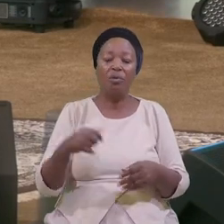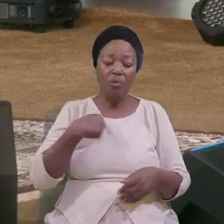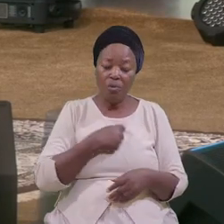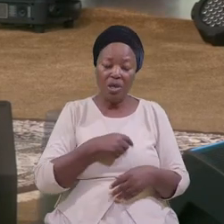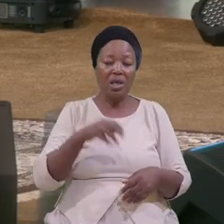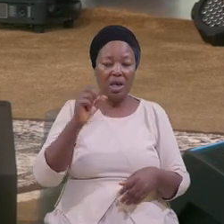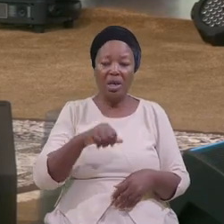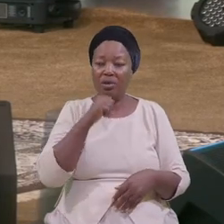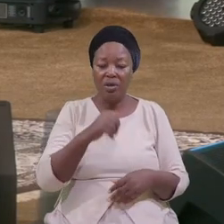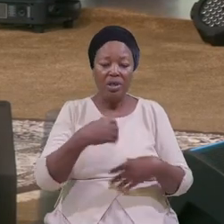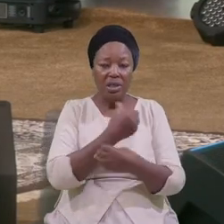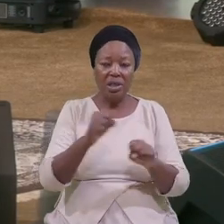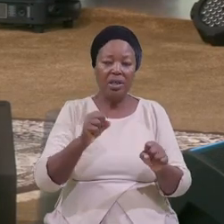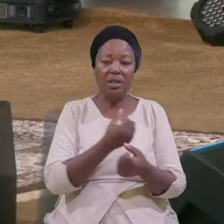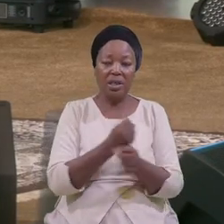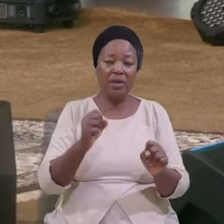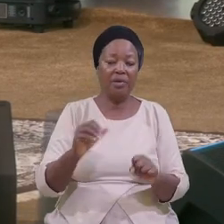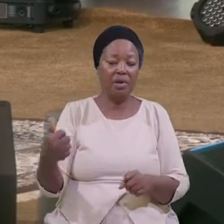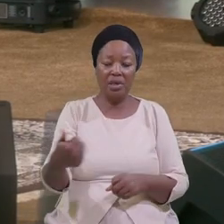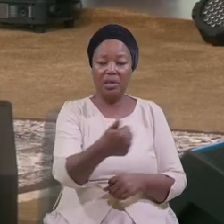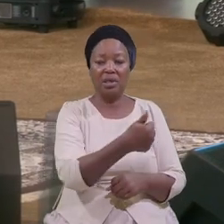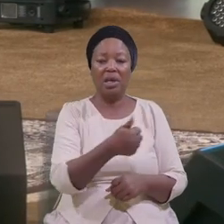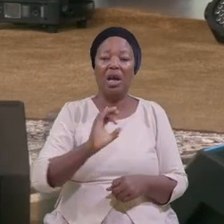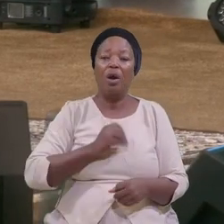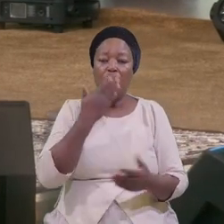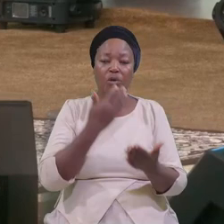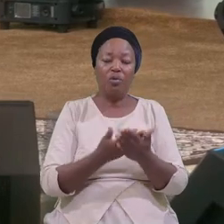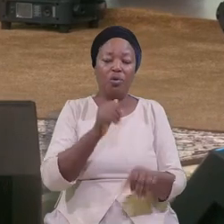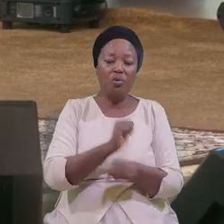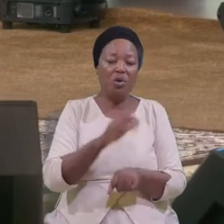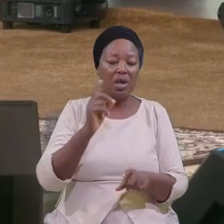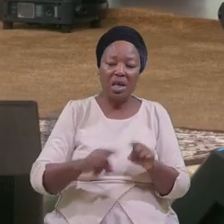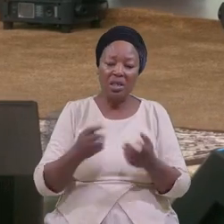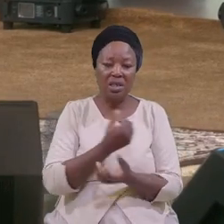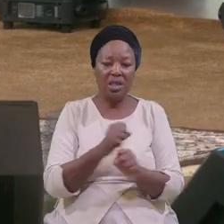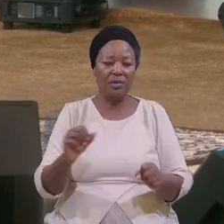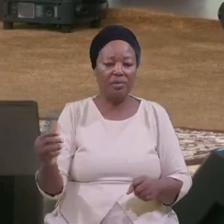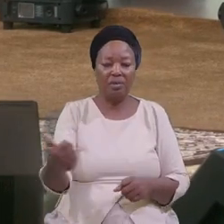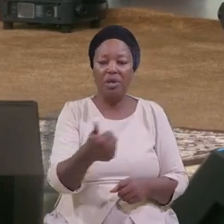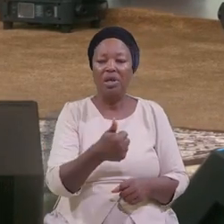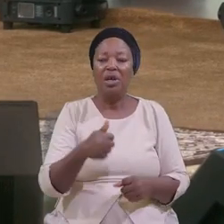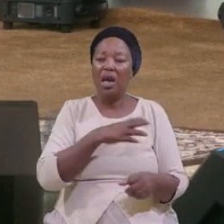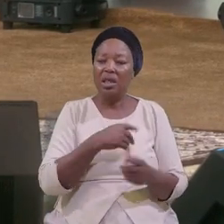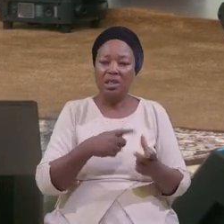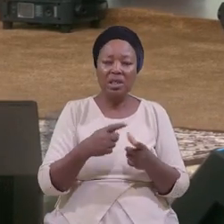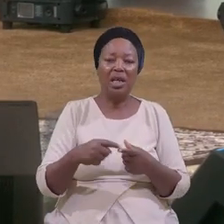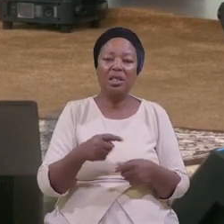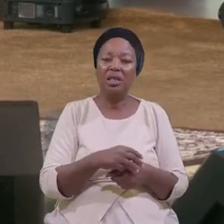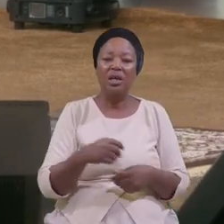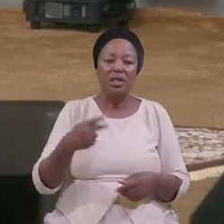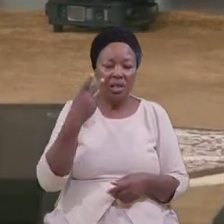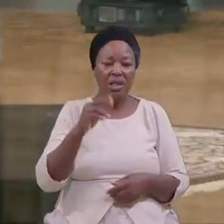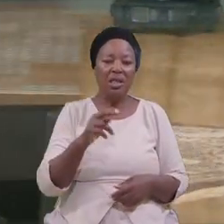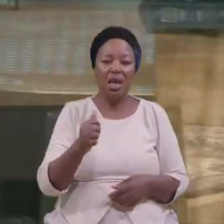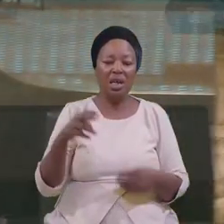ourselves. Our good works cannot save us. Seeing vision and seeing an angel cannot save us. We must